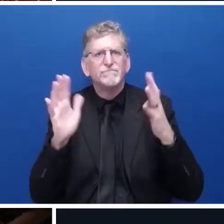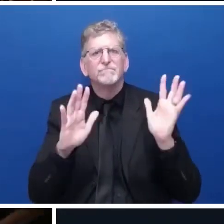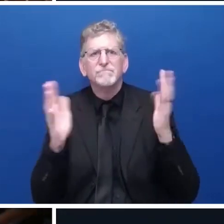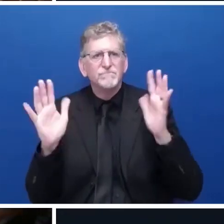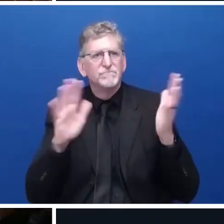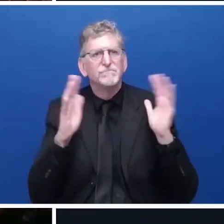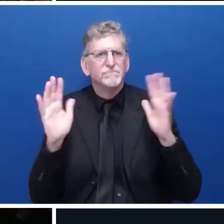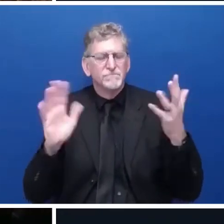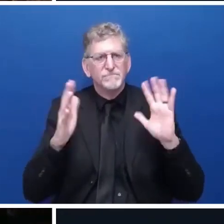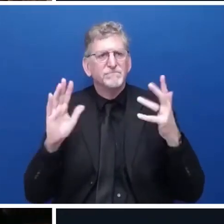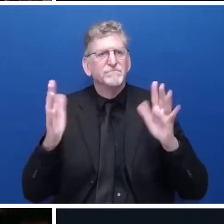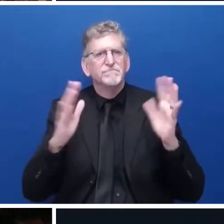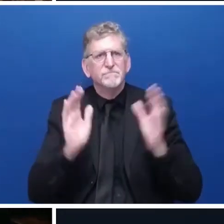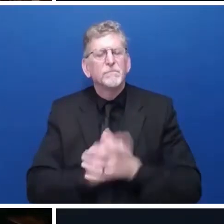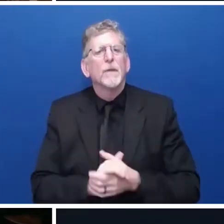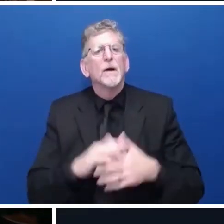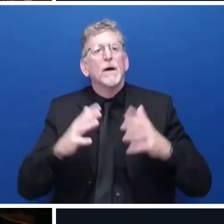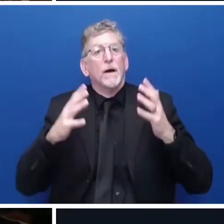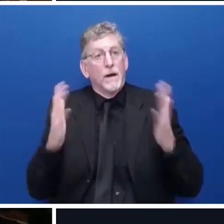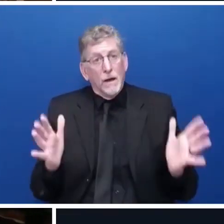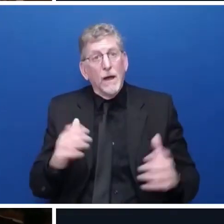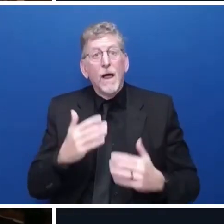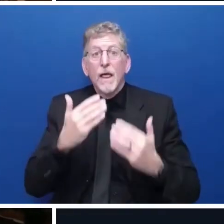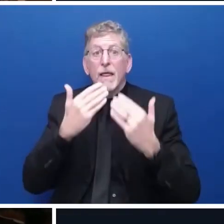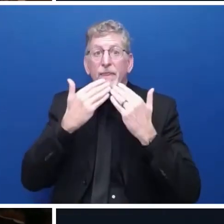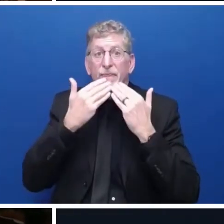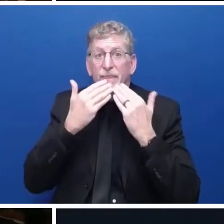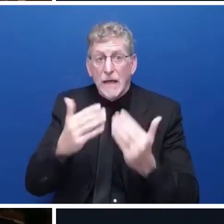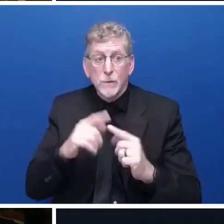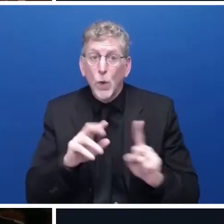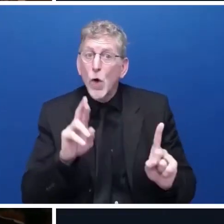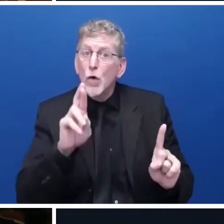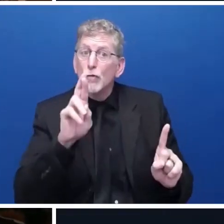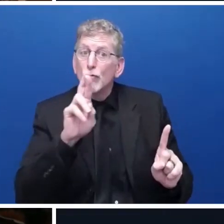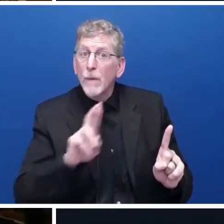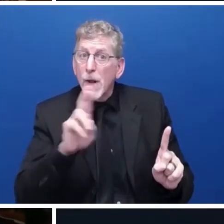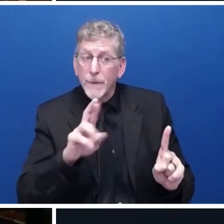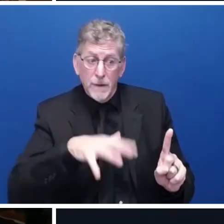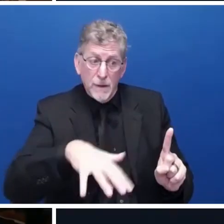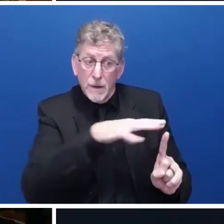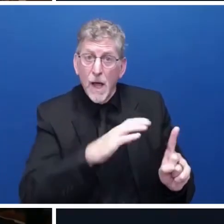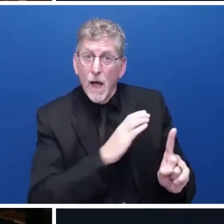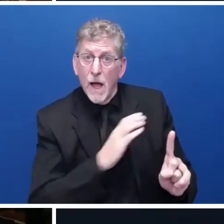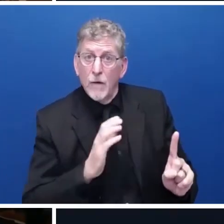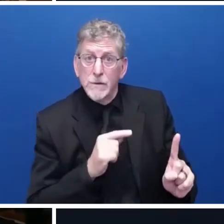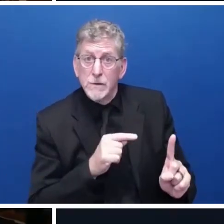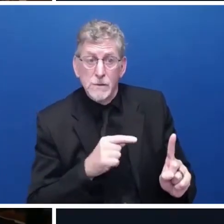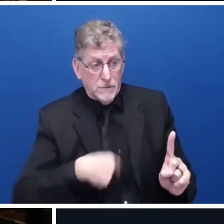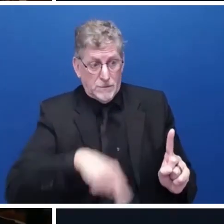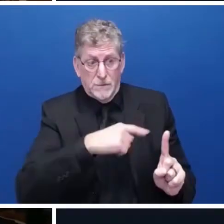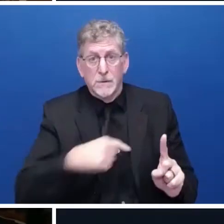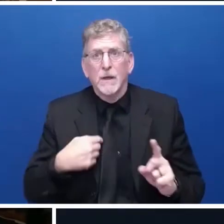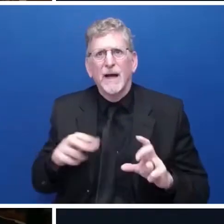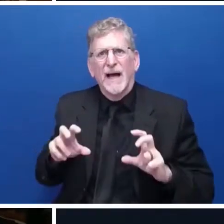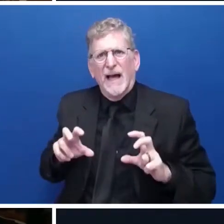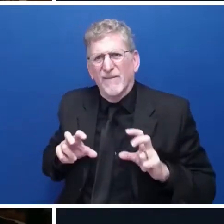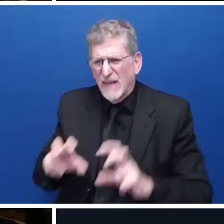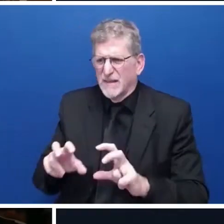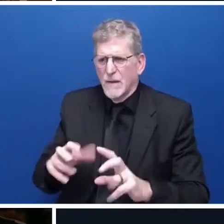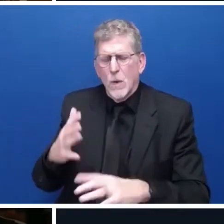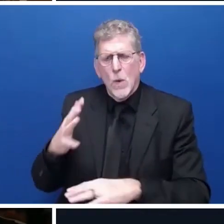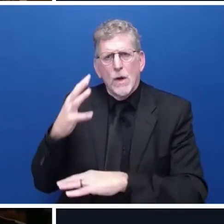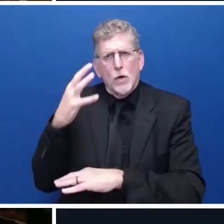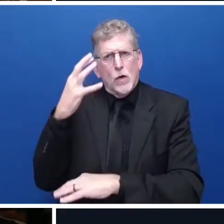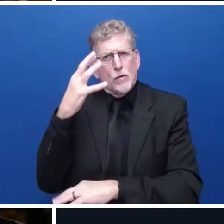So thanks to Republicans in Congress, we're investing that record number of dollars, have no